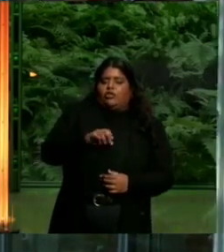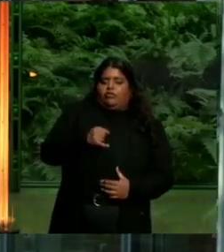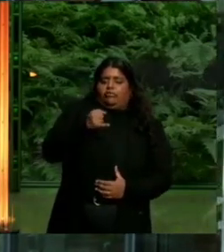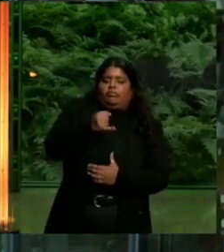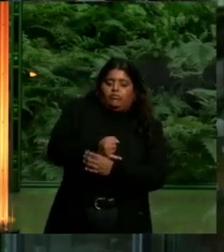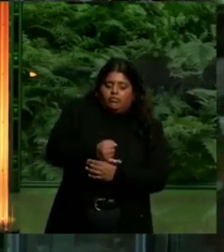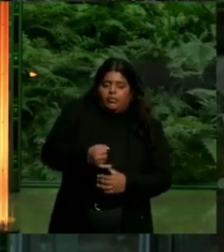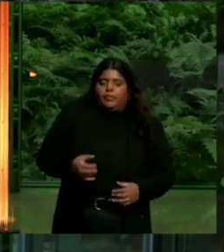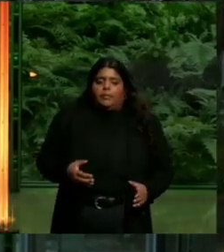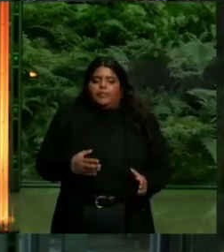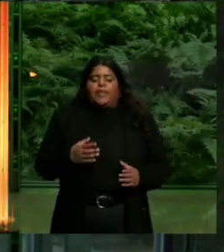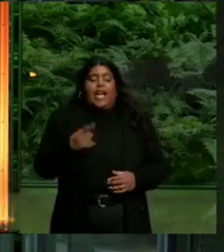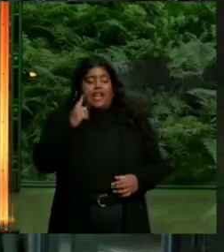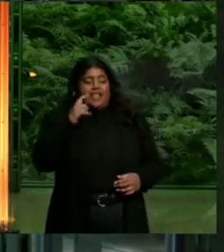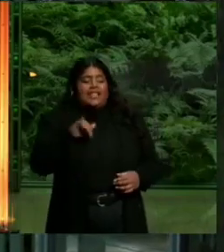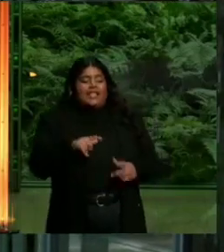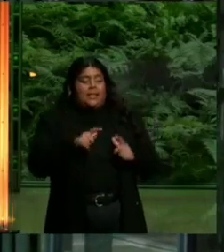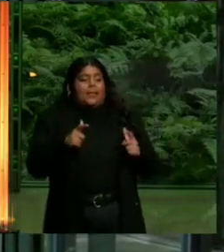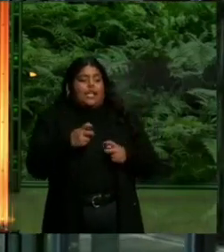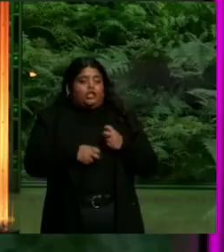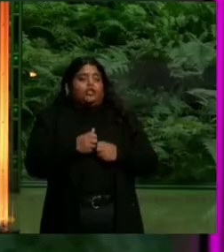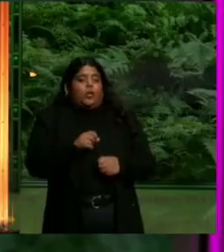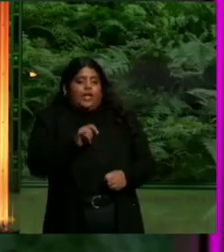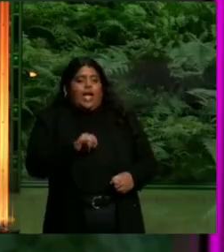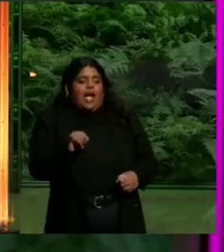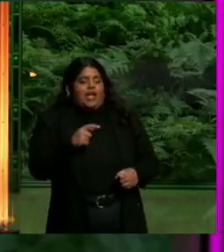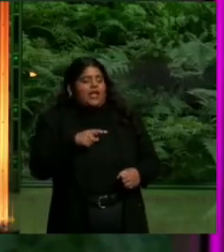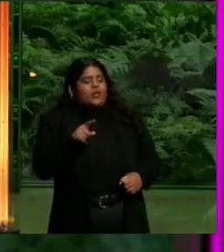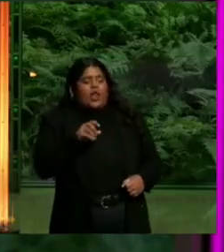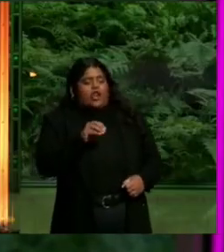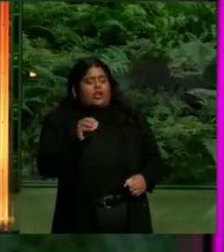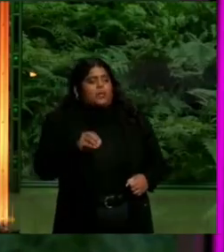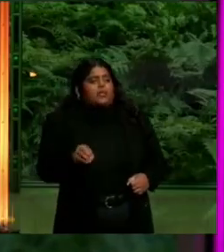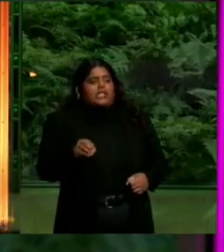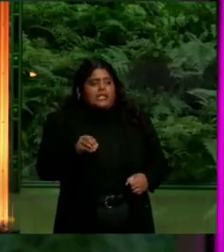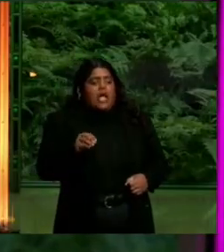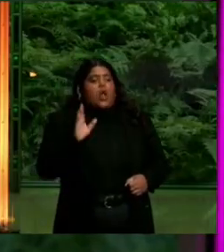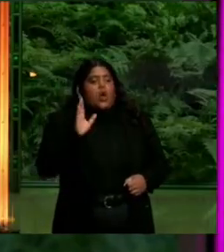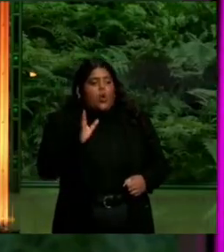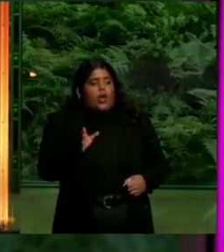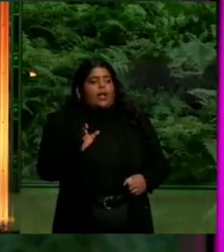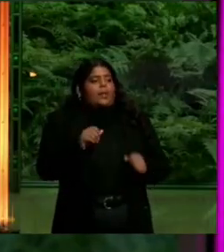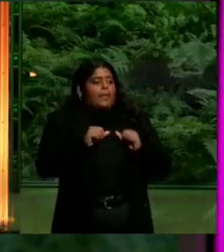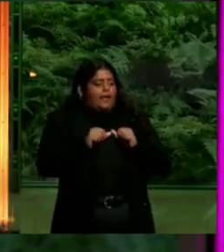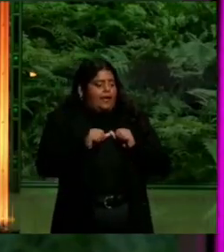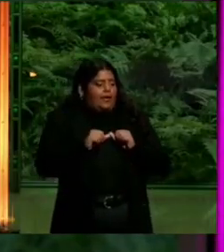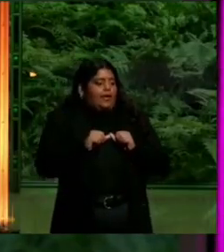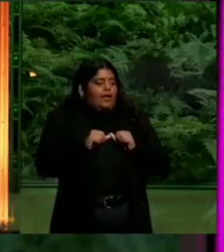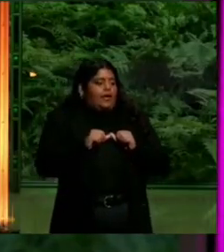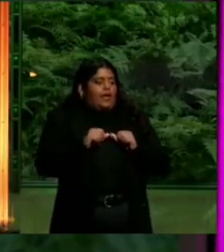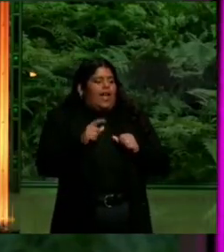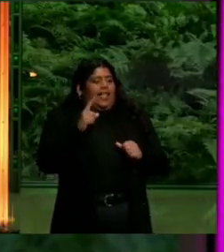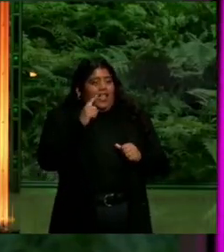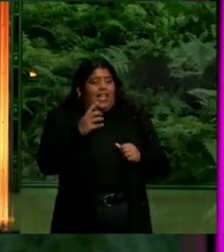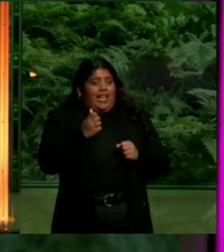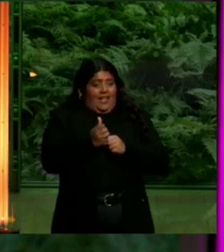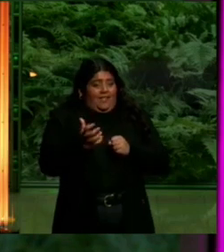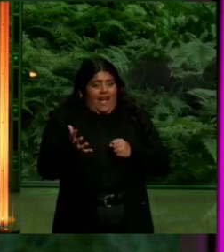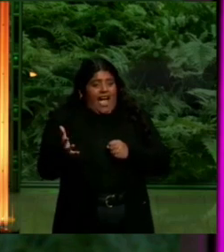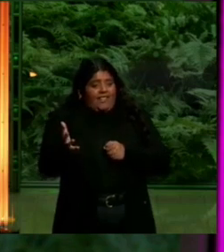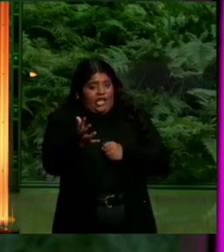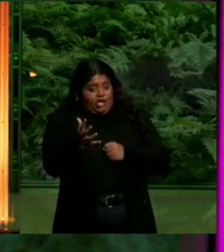times. This is 100% going to be, I think 5 years from